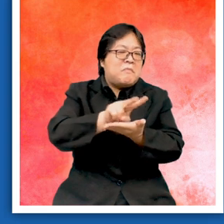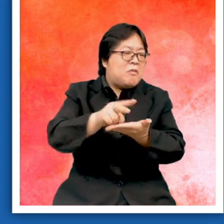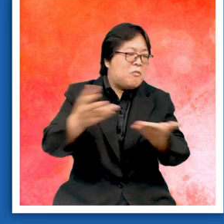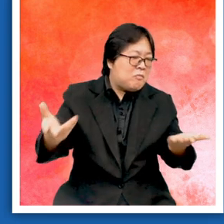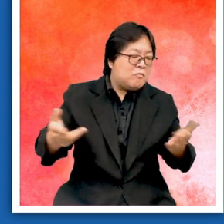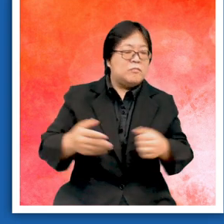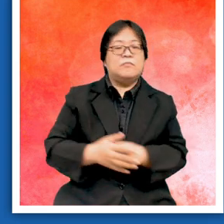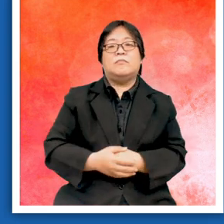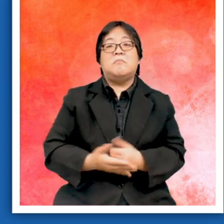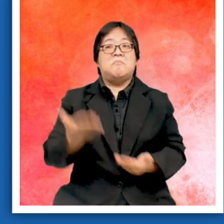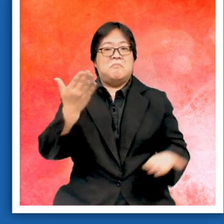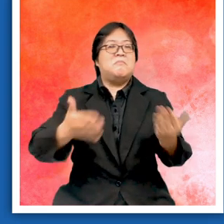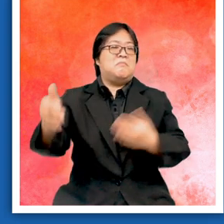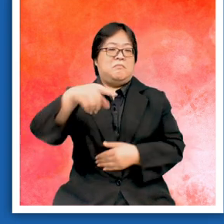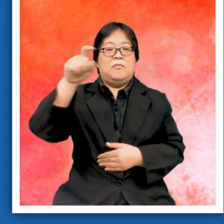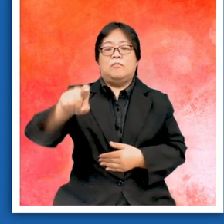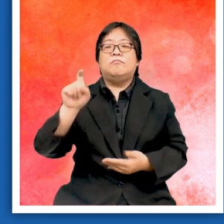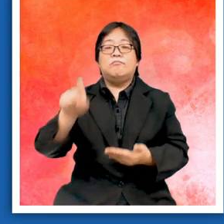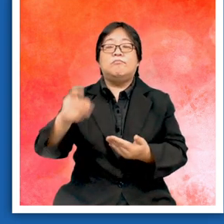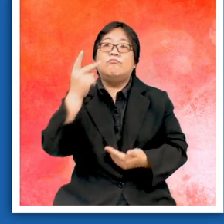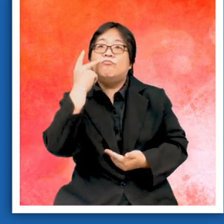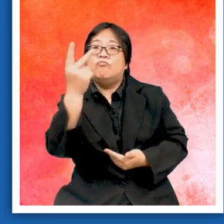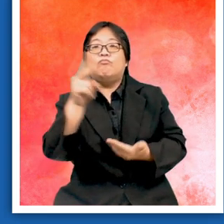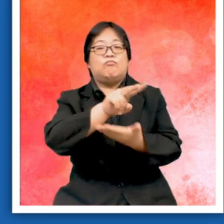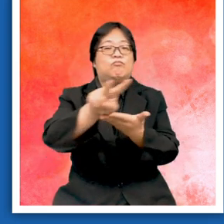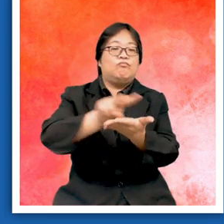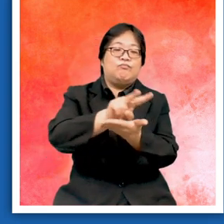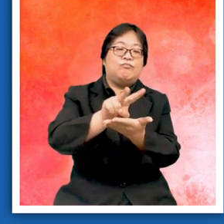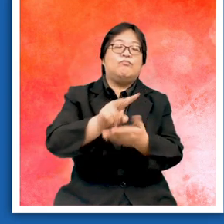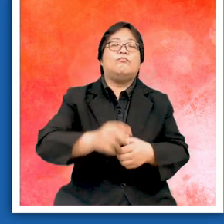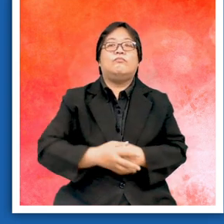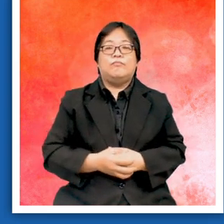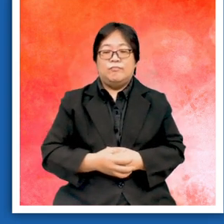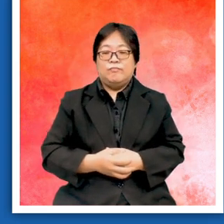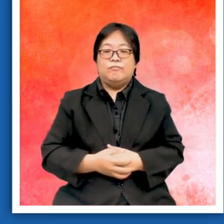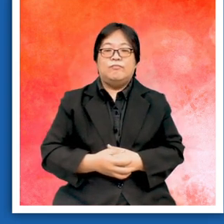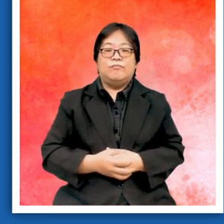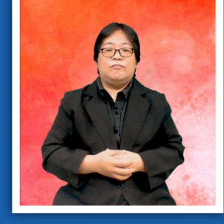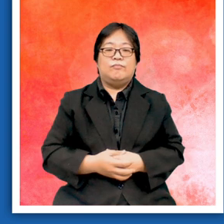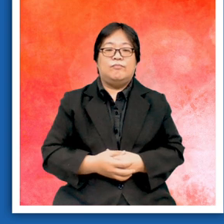you might view the recorded video.